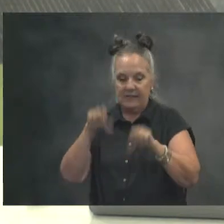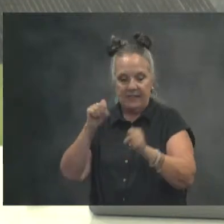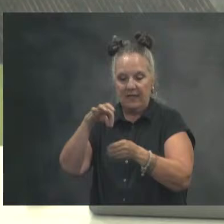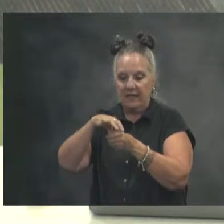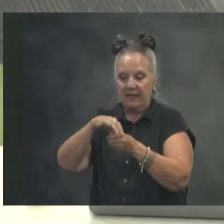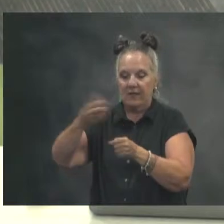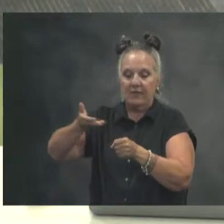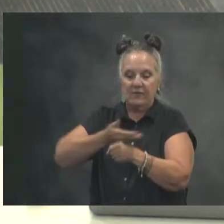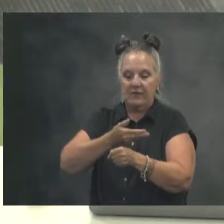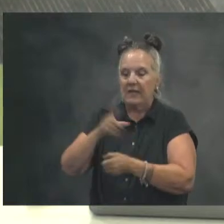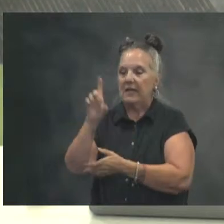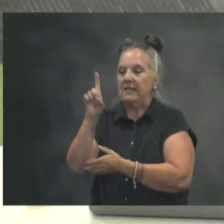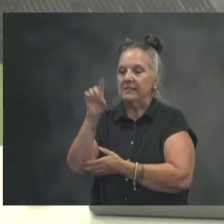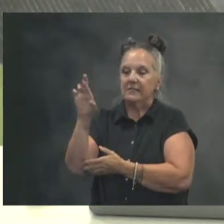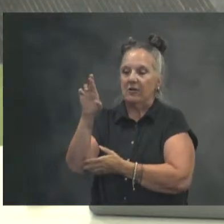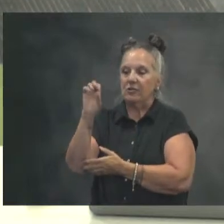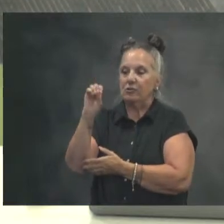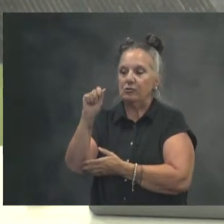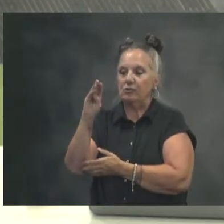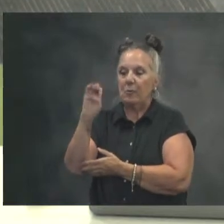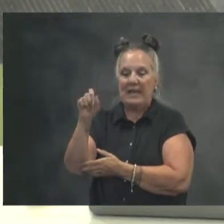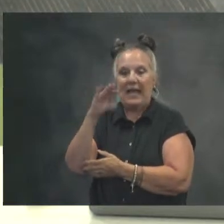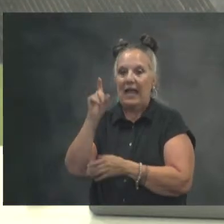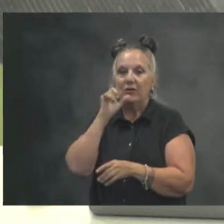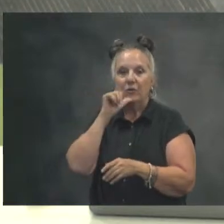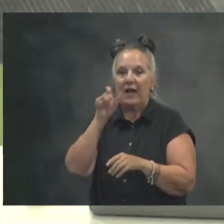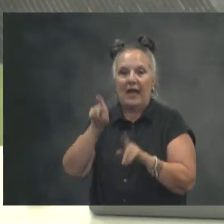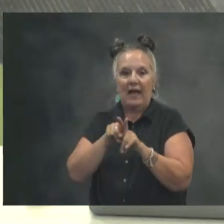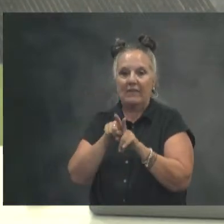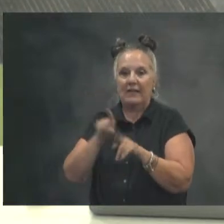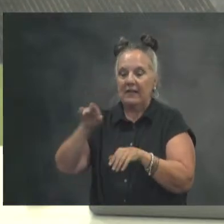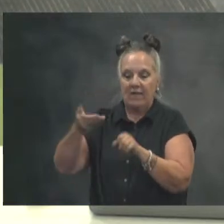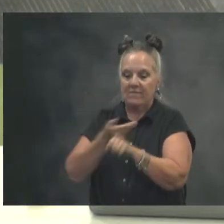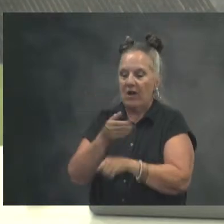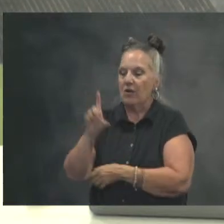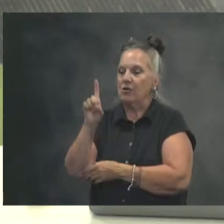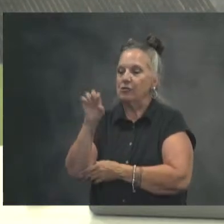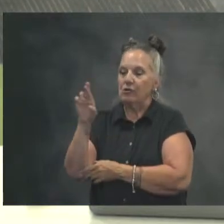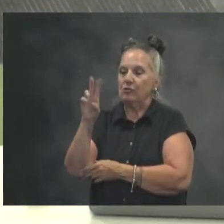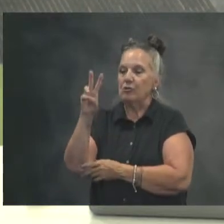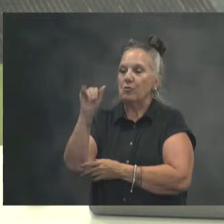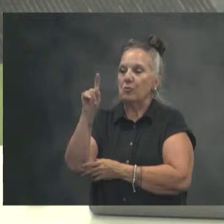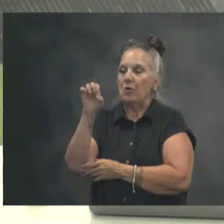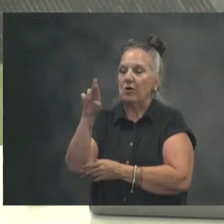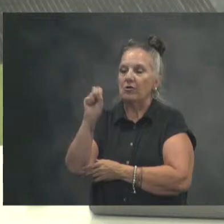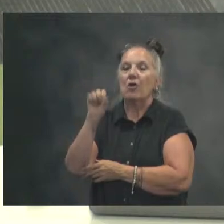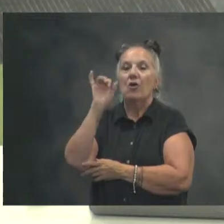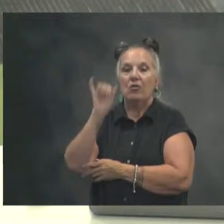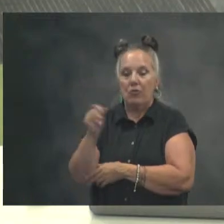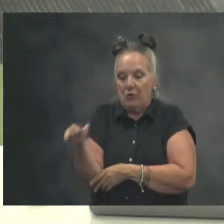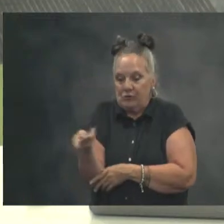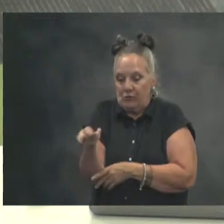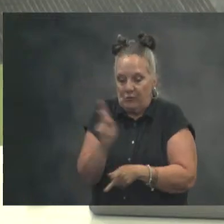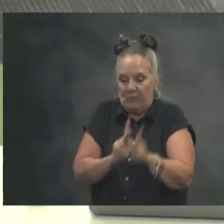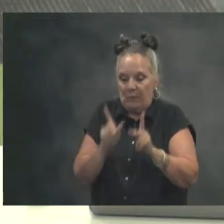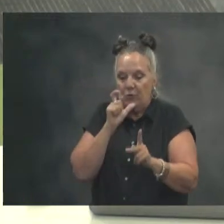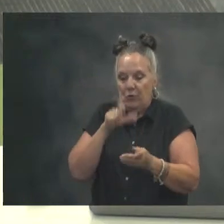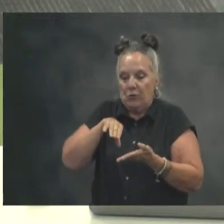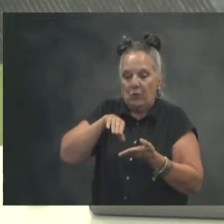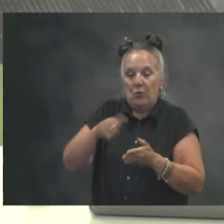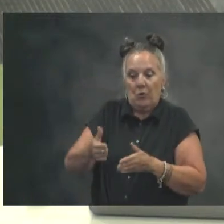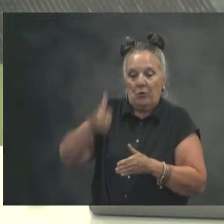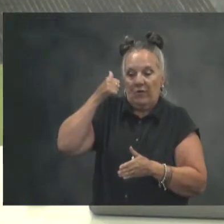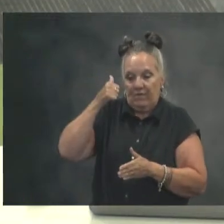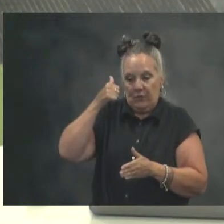fire Dr. David Sovine, and you haven't fired Dr. Annette Walters. Those are the people that refused to transfer my son to Maryland School for the Deaf